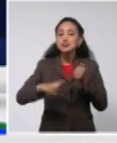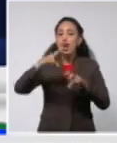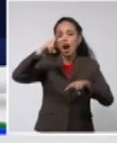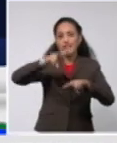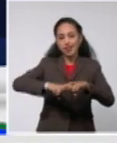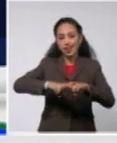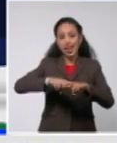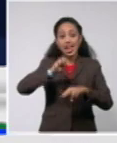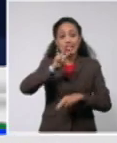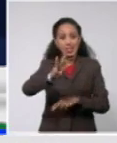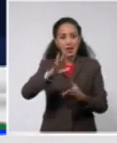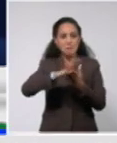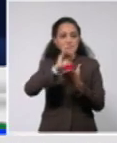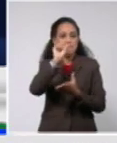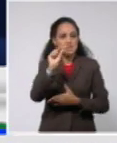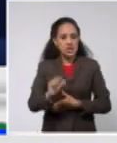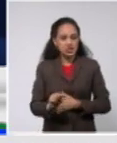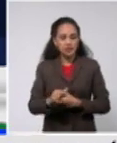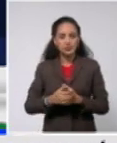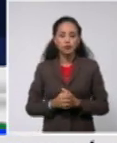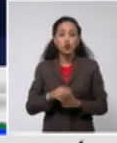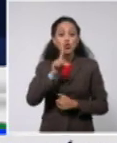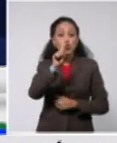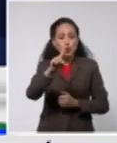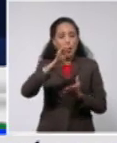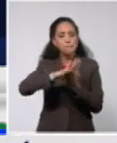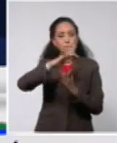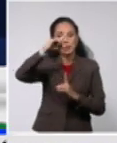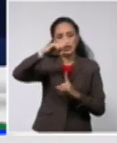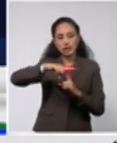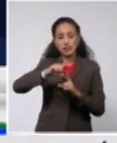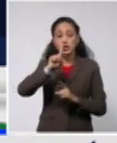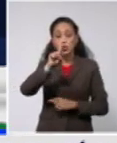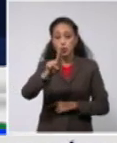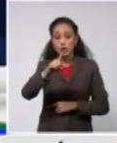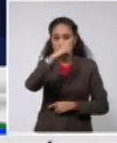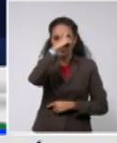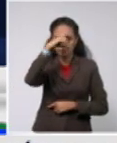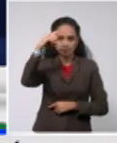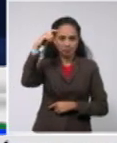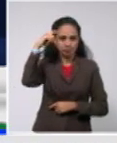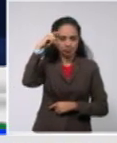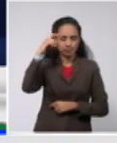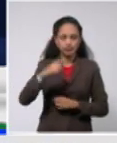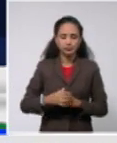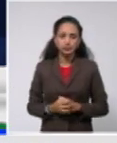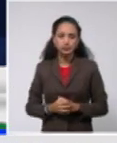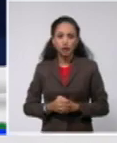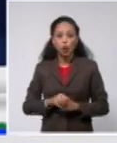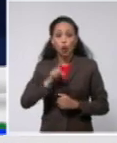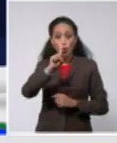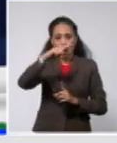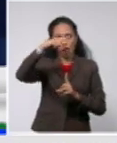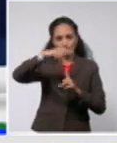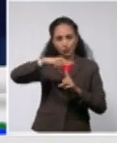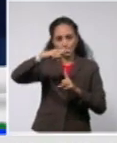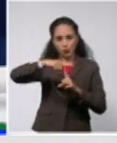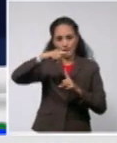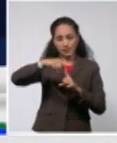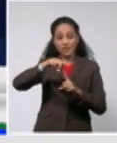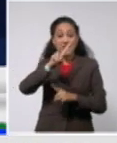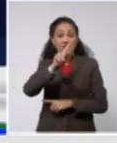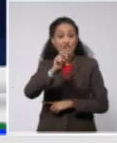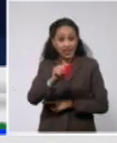a critical state. 5 patients in hospitals in Havana and Camagüey are also reported